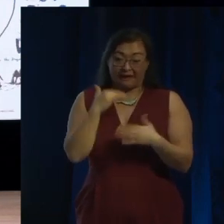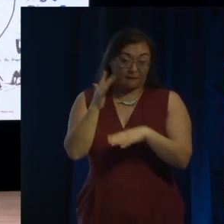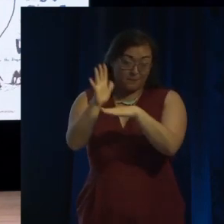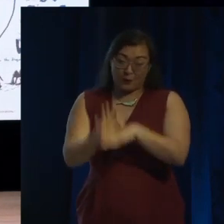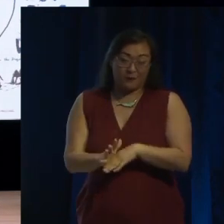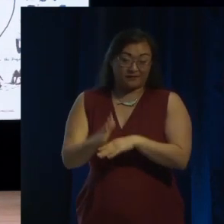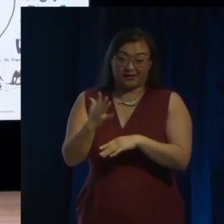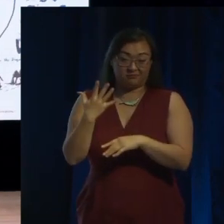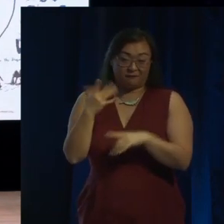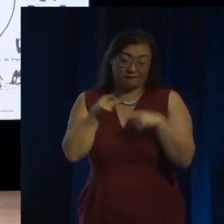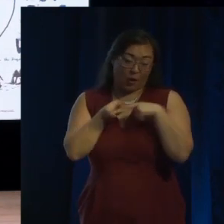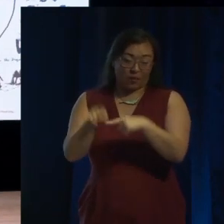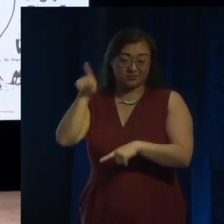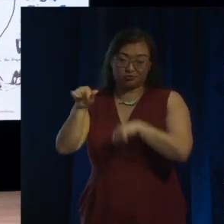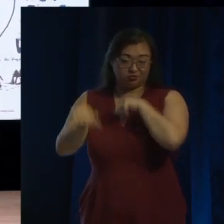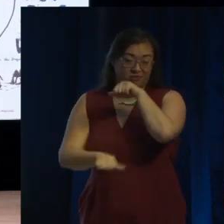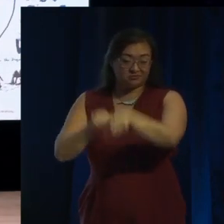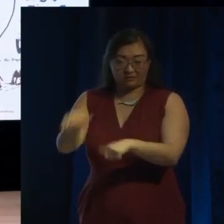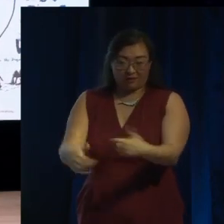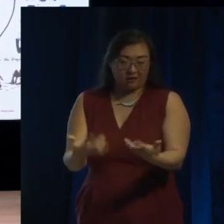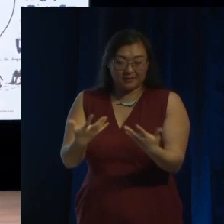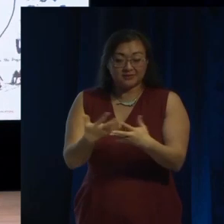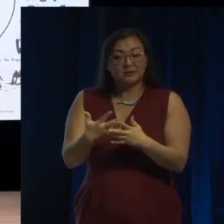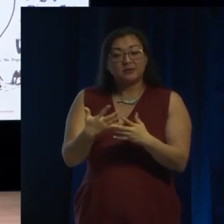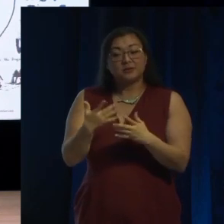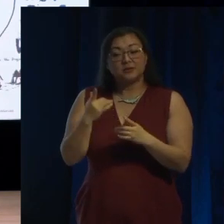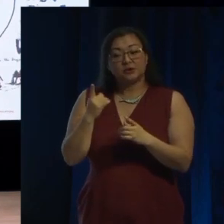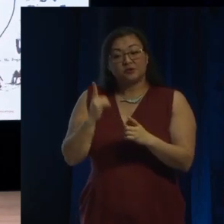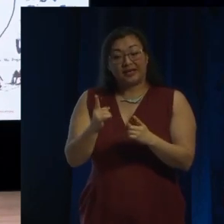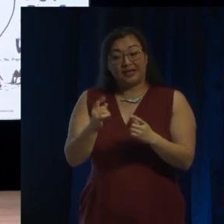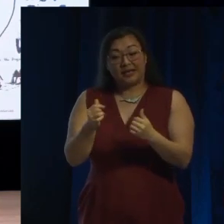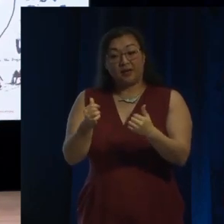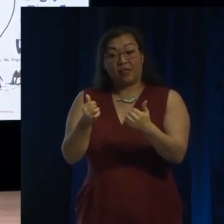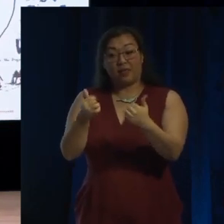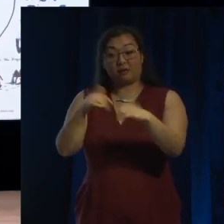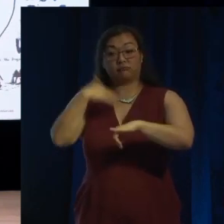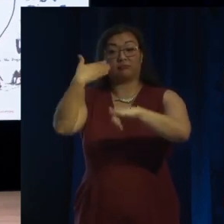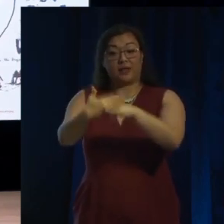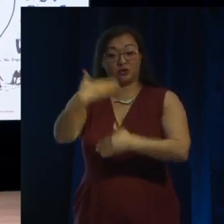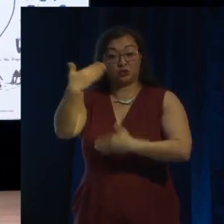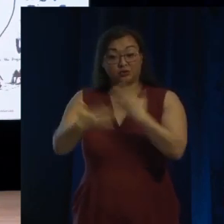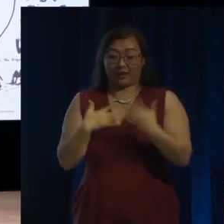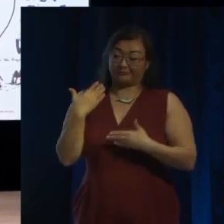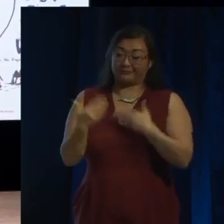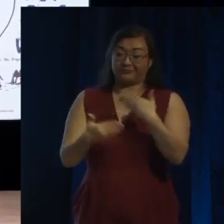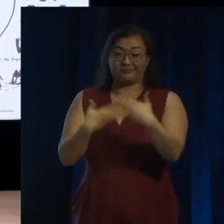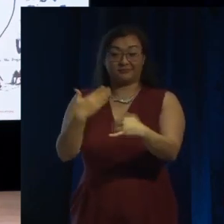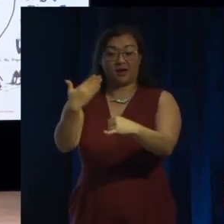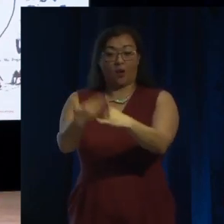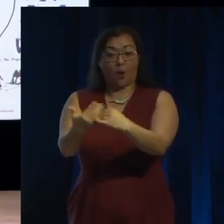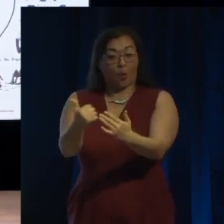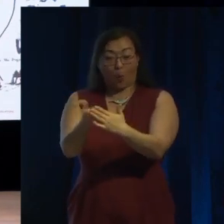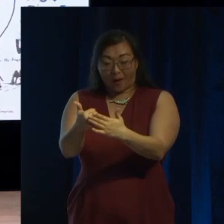12-step process. And it inevitably ends in transformation. It's a very useful tool, don't get me wrong, and everybody should know it. But